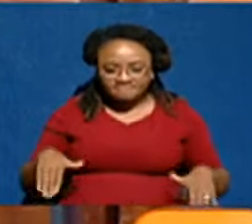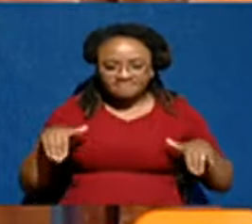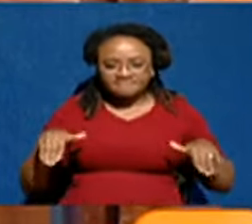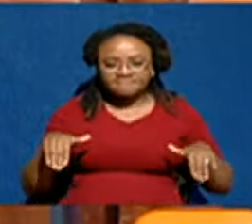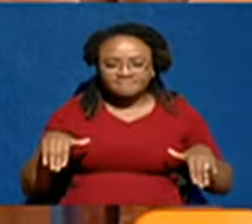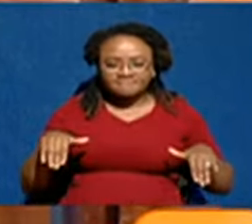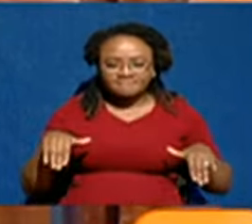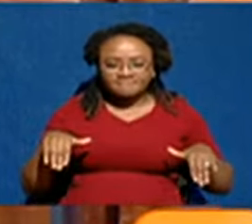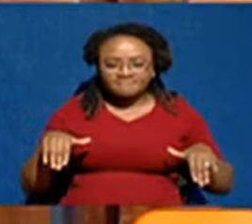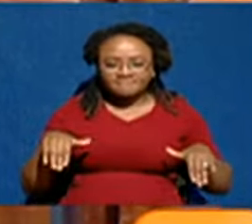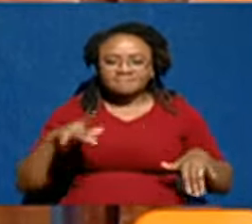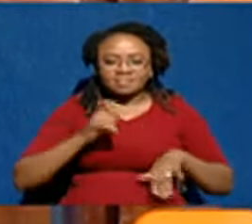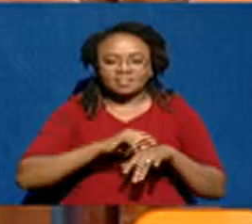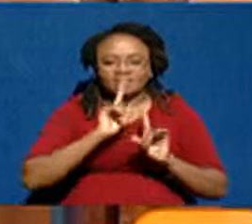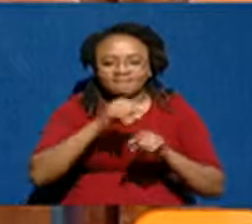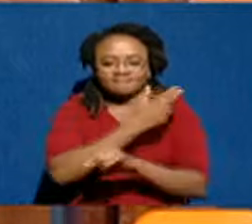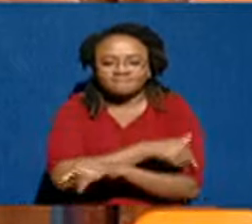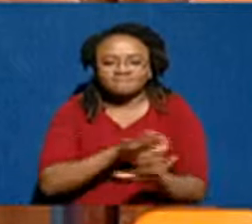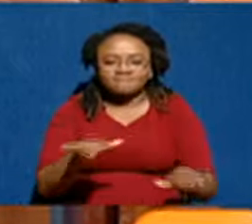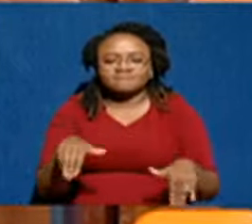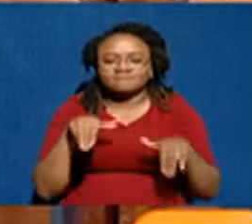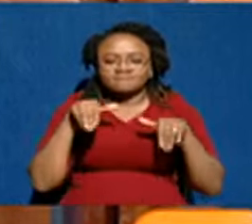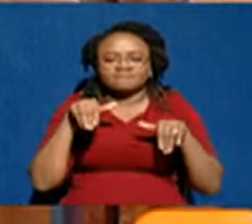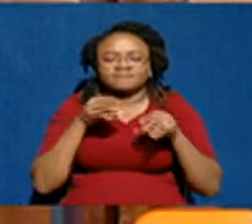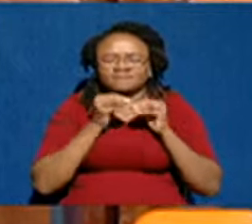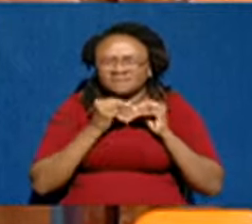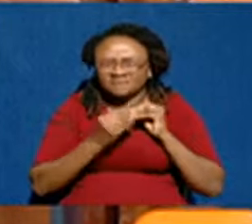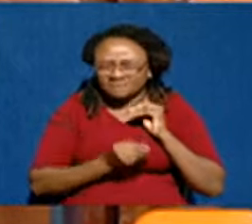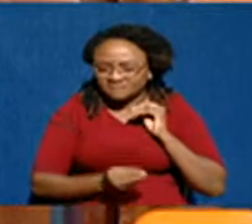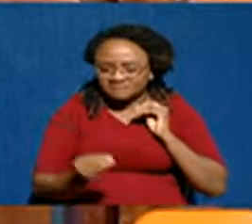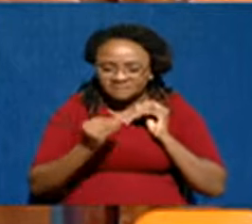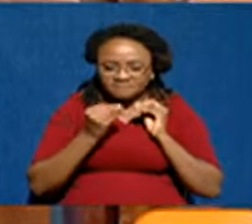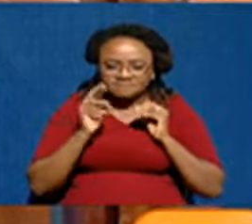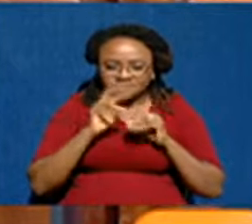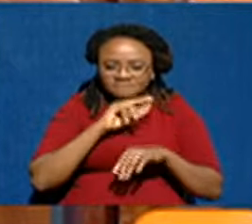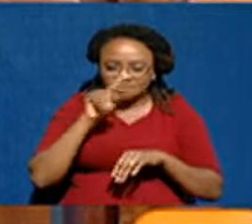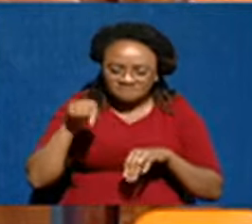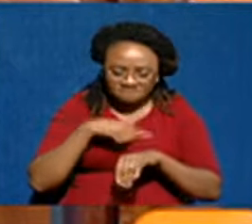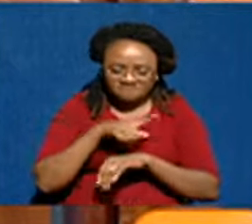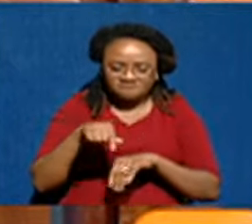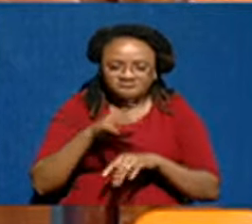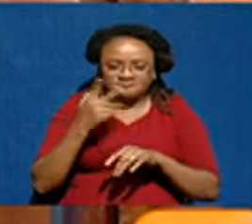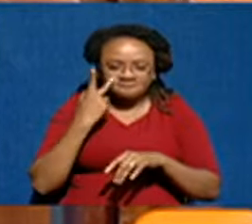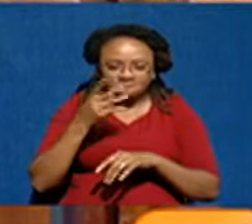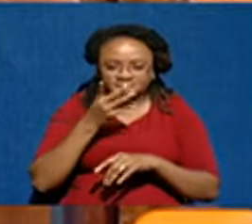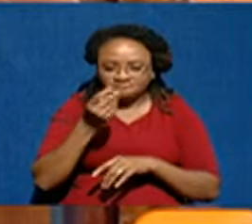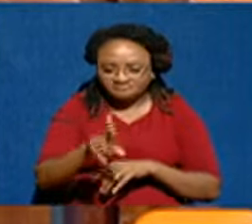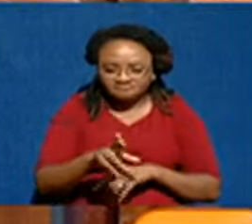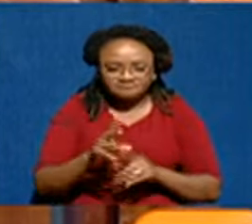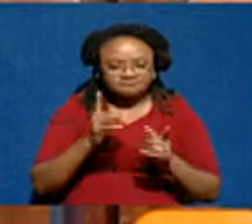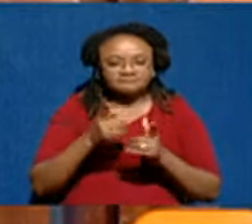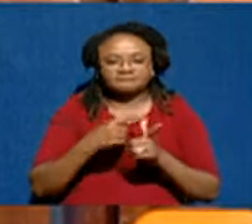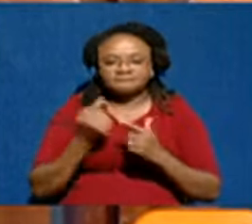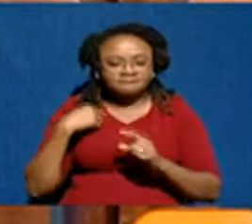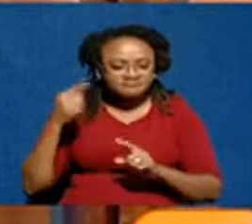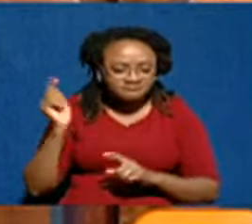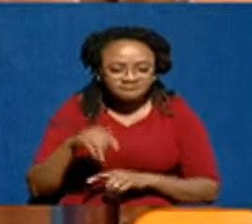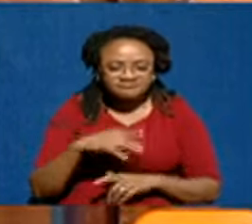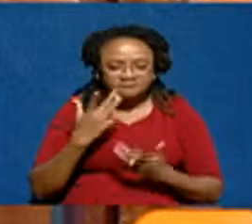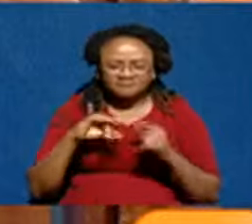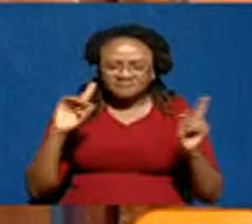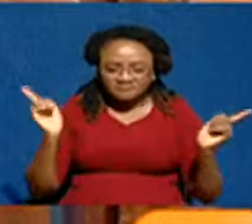need to be reduced. That when you go to the hospital, instead of staying for 24 hours to see a doctor, we make it